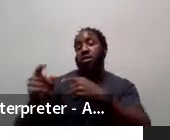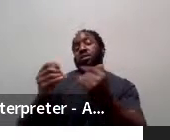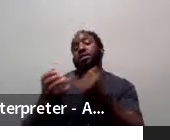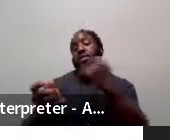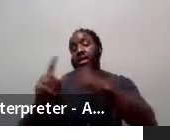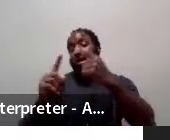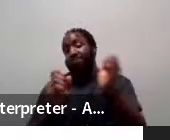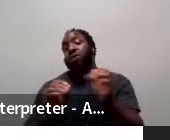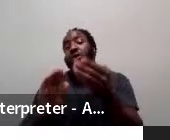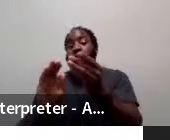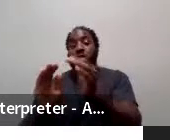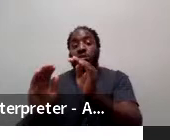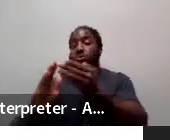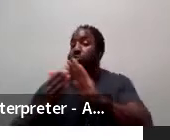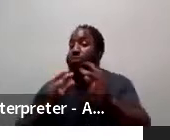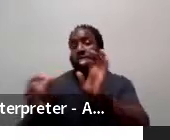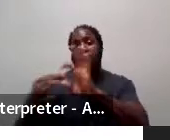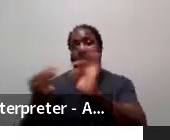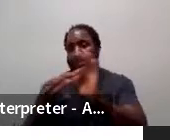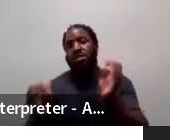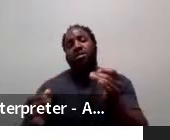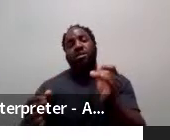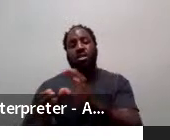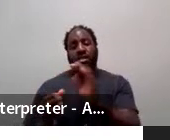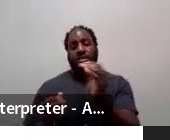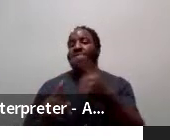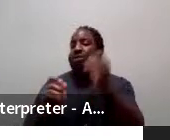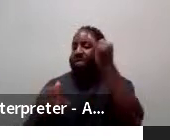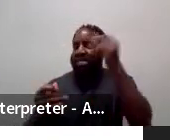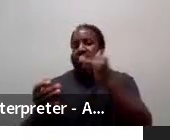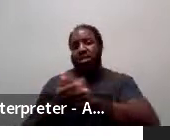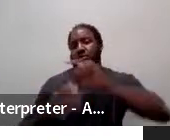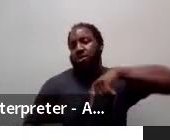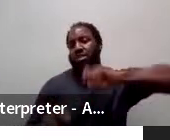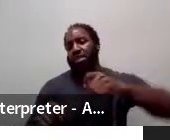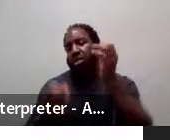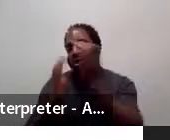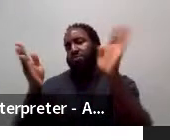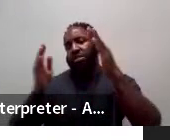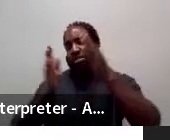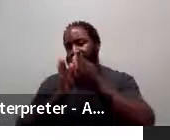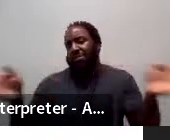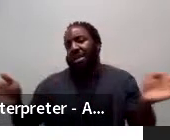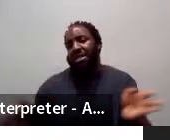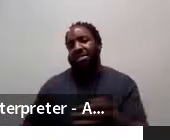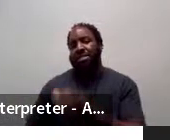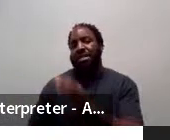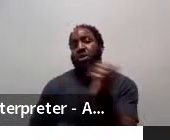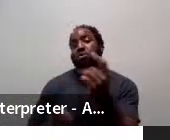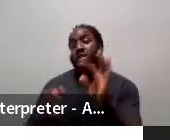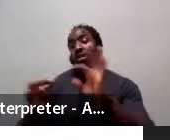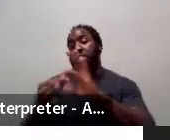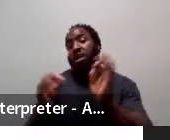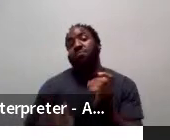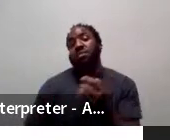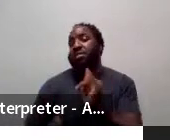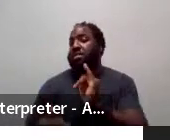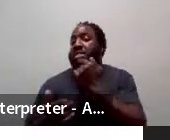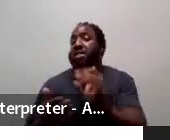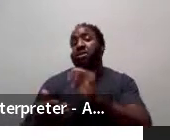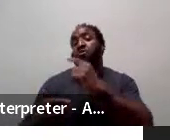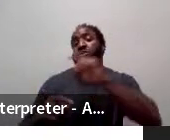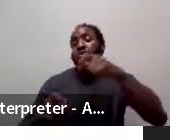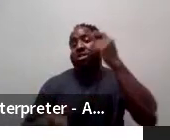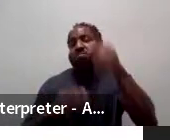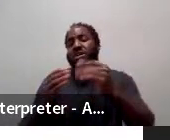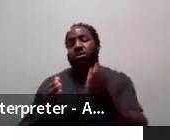comments. There was an idea that we needed open space. There were some comments thrown out. One of those is that we should think about a plaza, and we really ran with that.